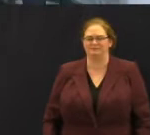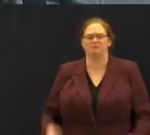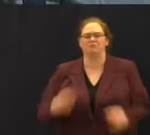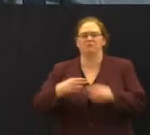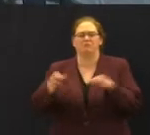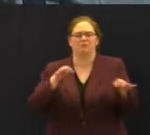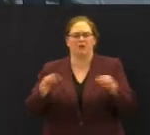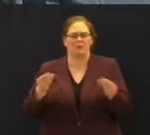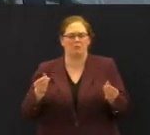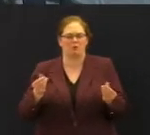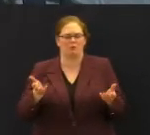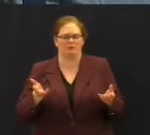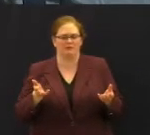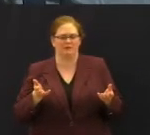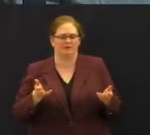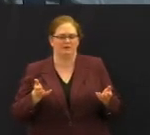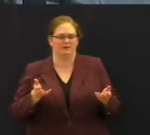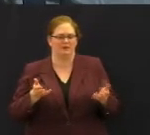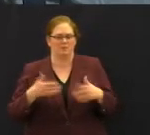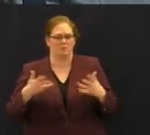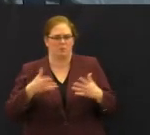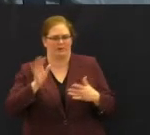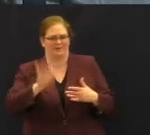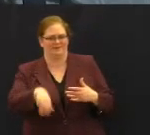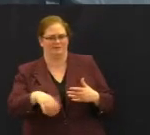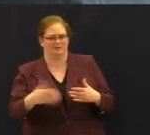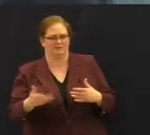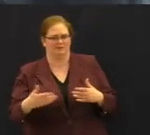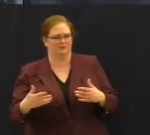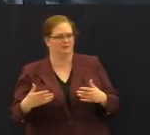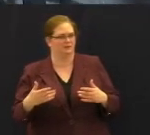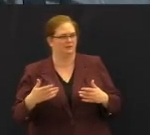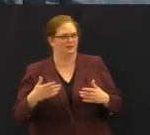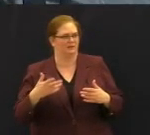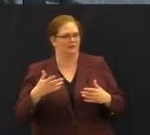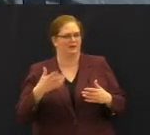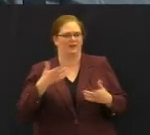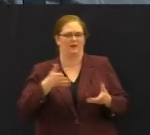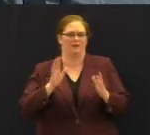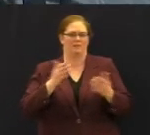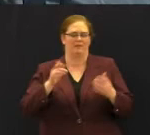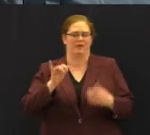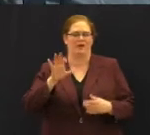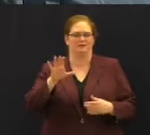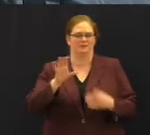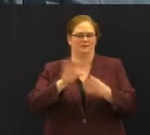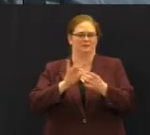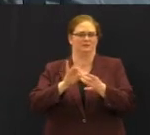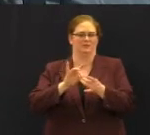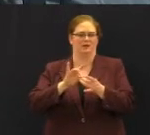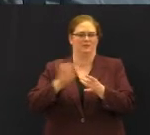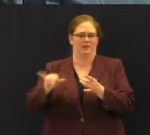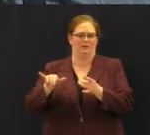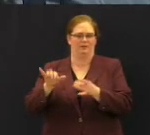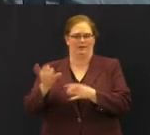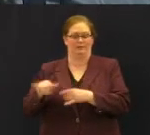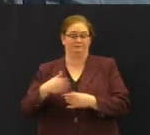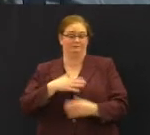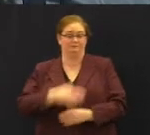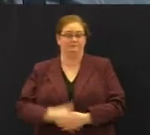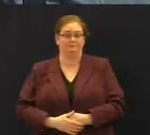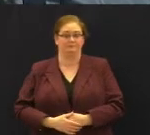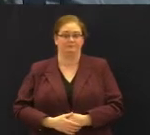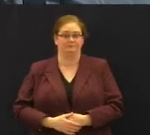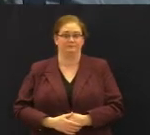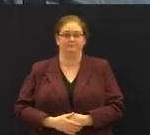property and then and what it is, and then I'm going to let maybe Isaac say a few words as well.